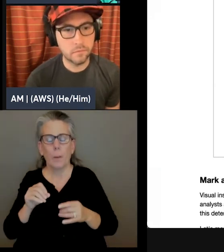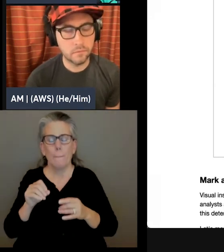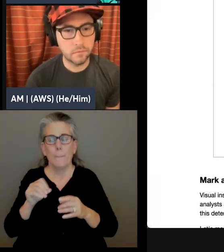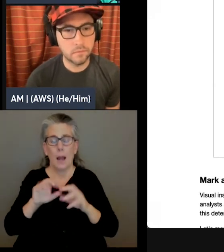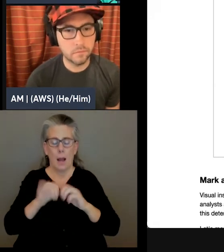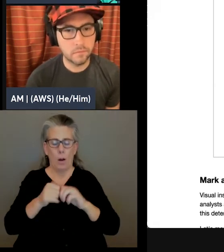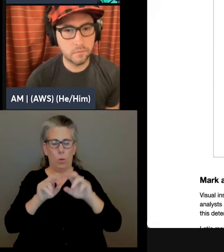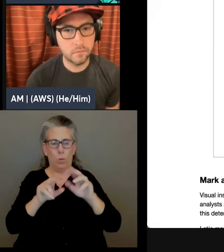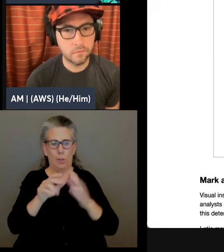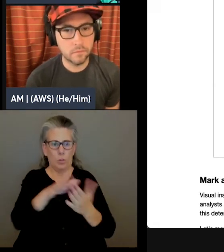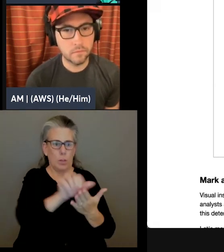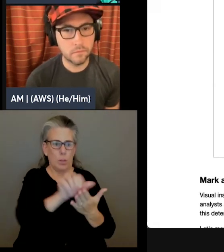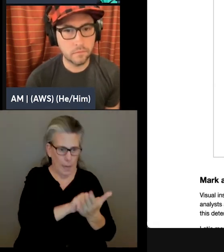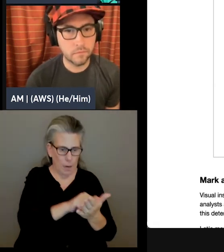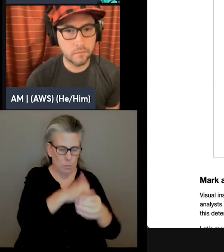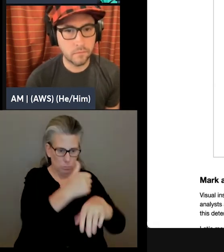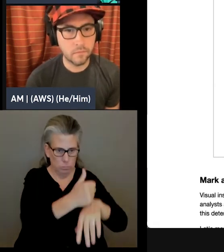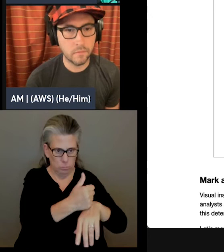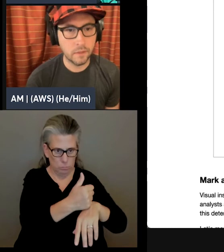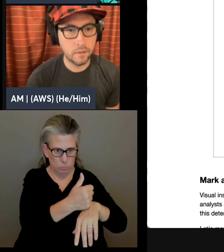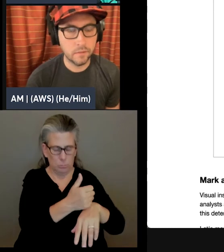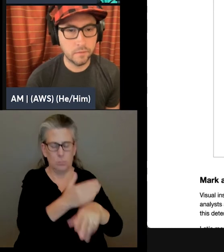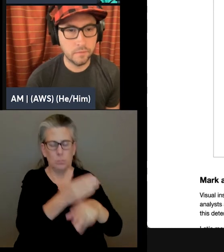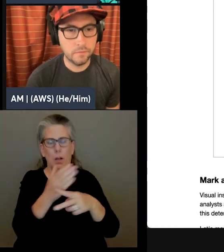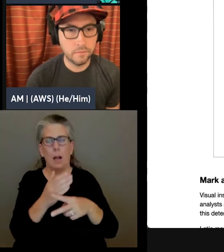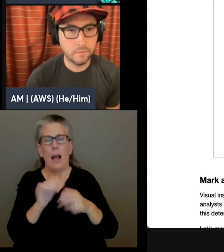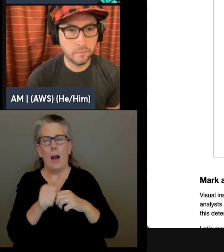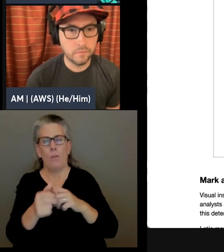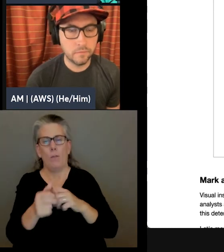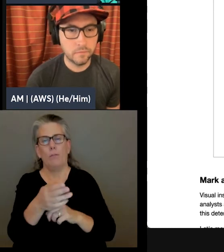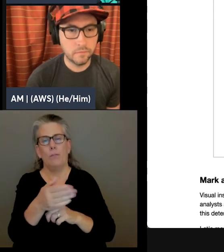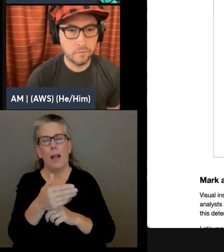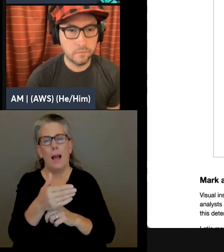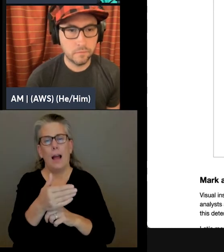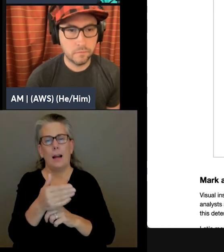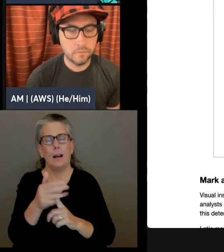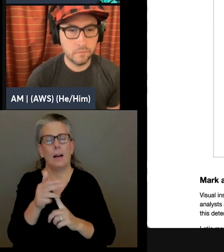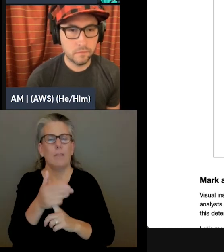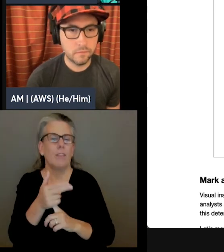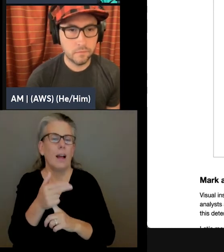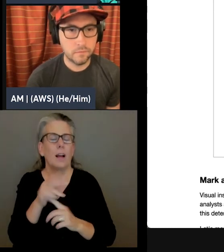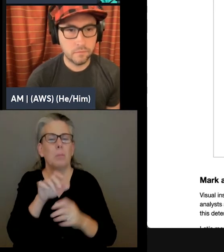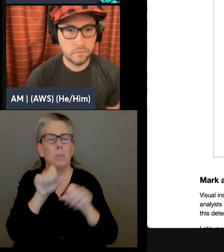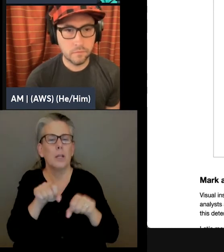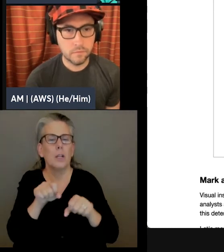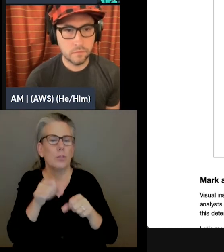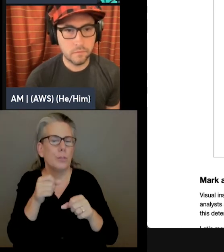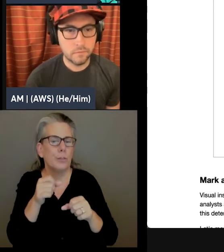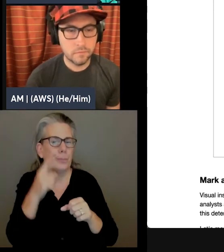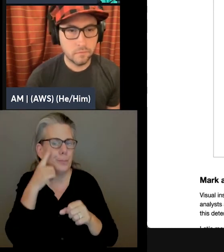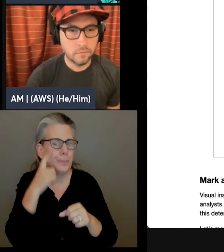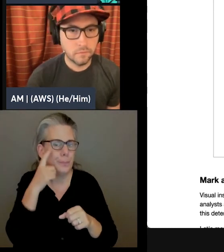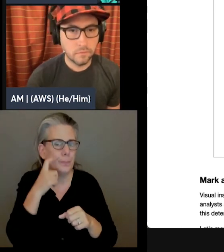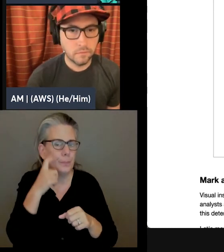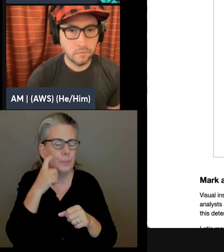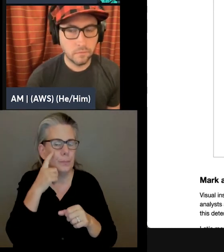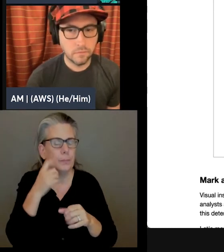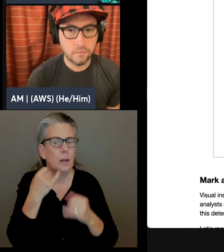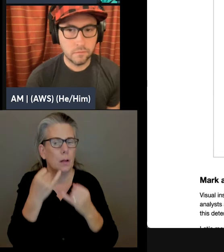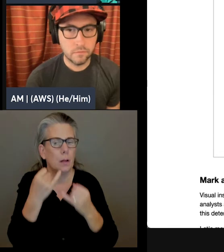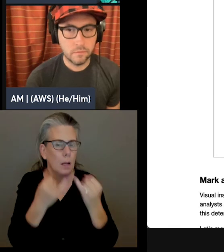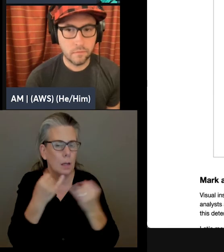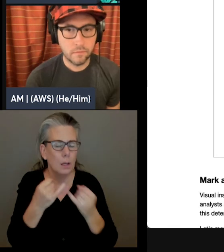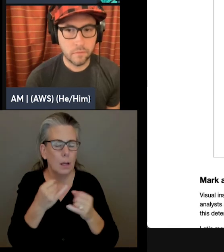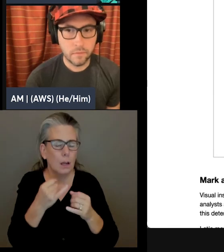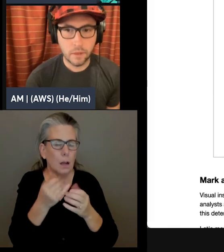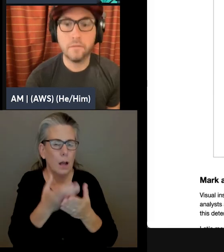here's how you flag potential items. And then here, as a human, how do you go and actually analyze that information to be able to do